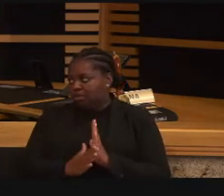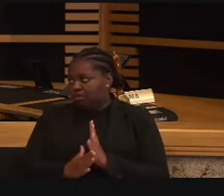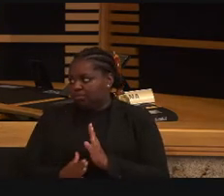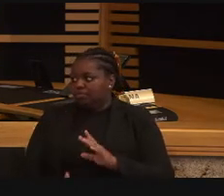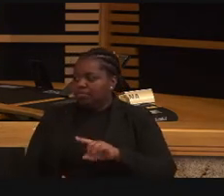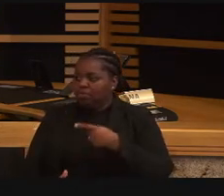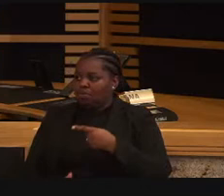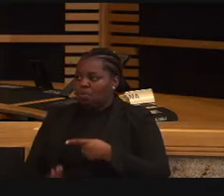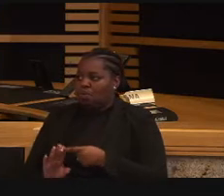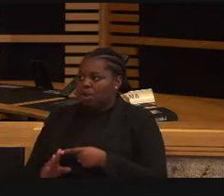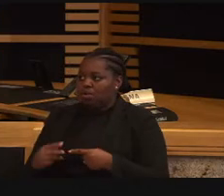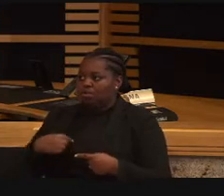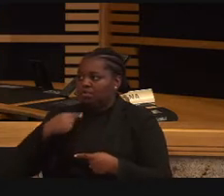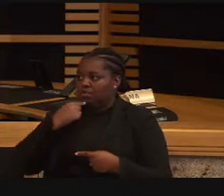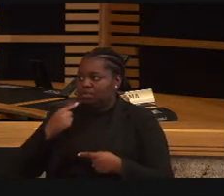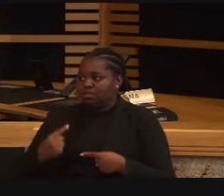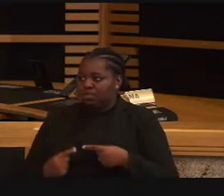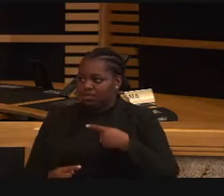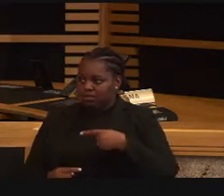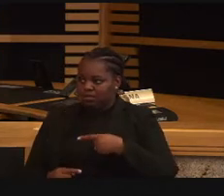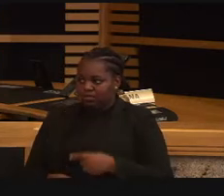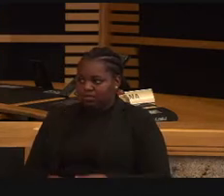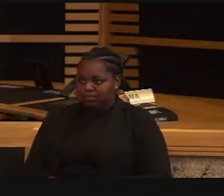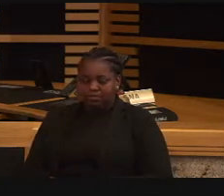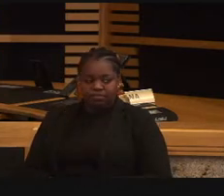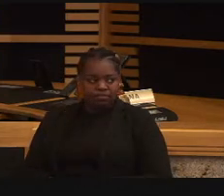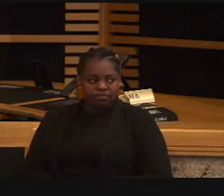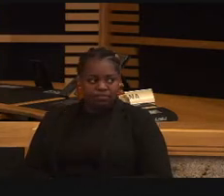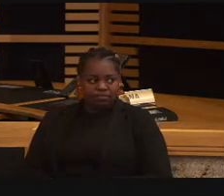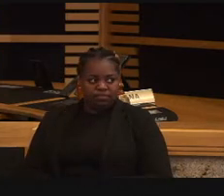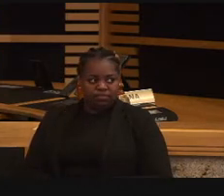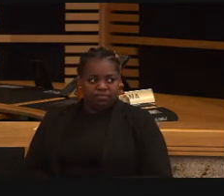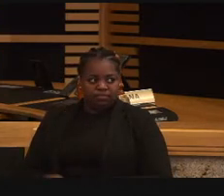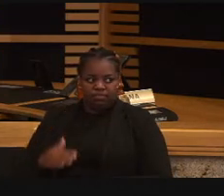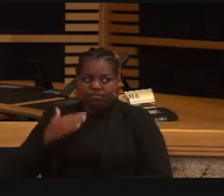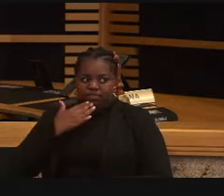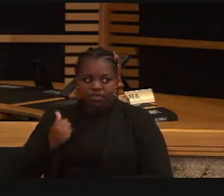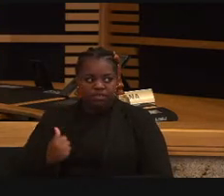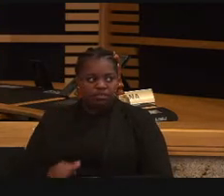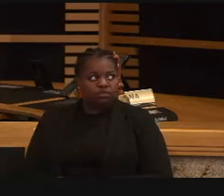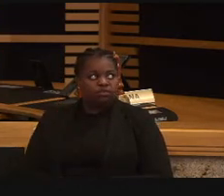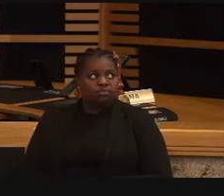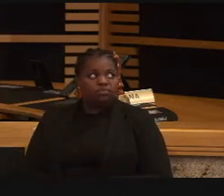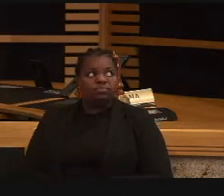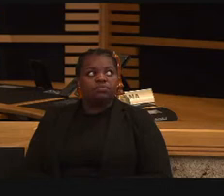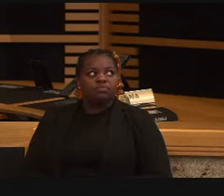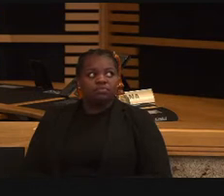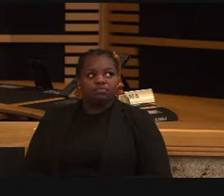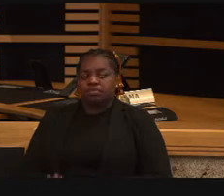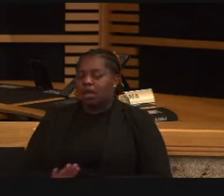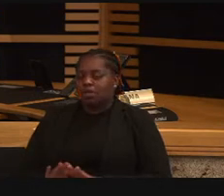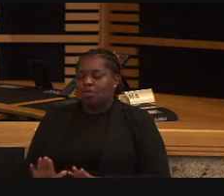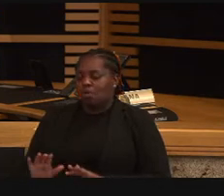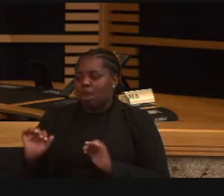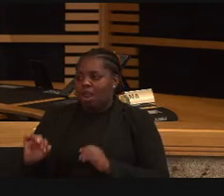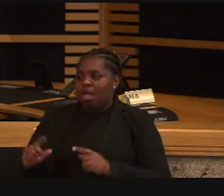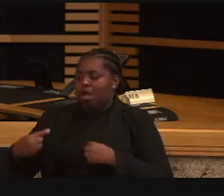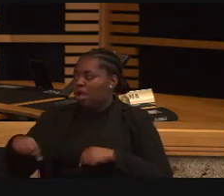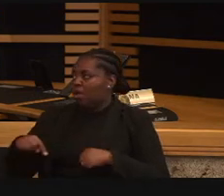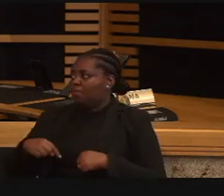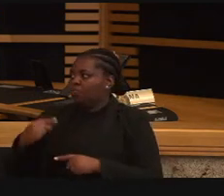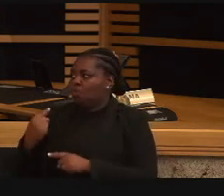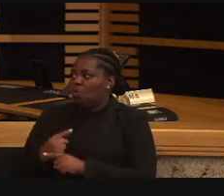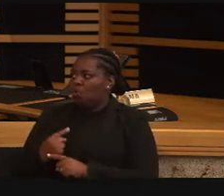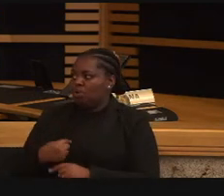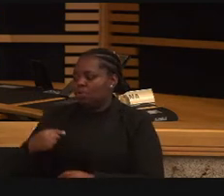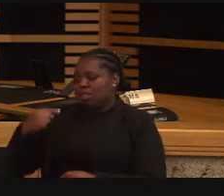thing that I want to say, the first part, is that please don't let us all the time to